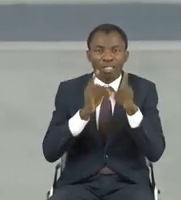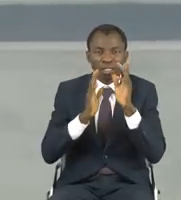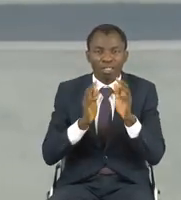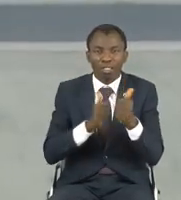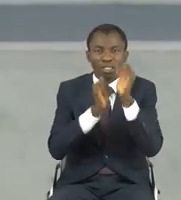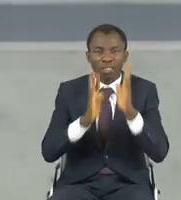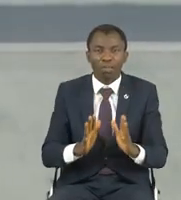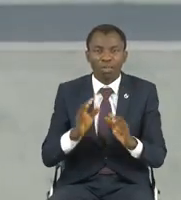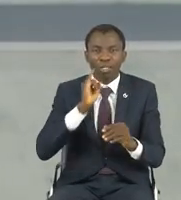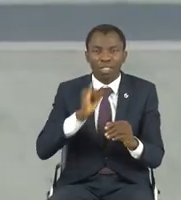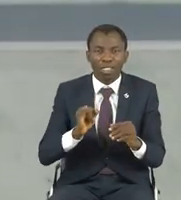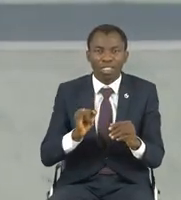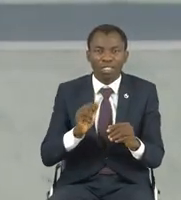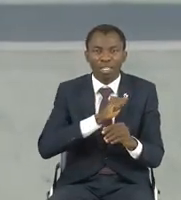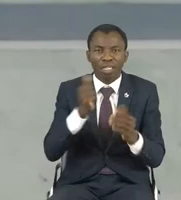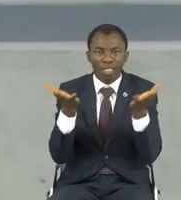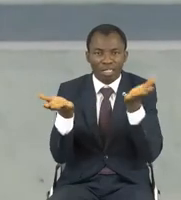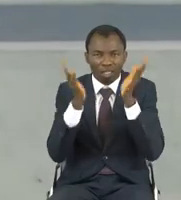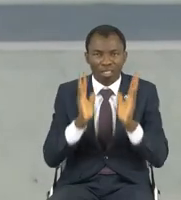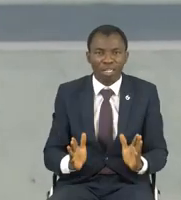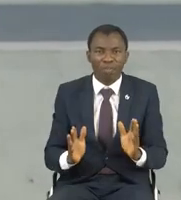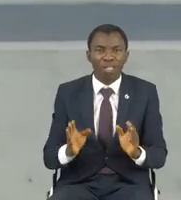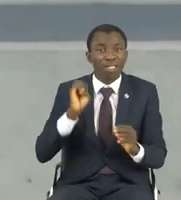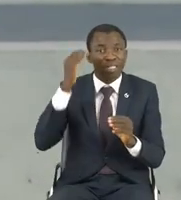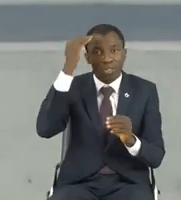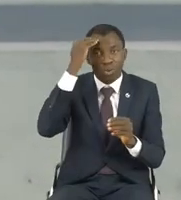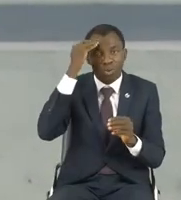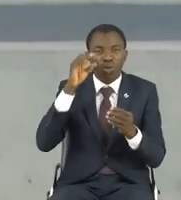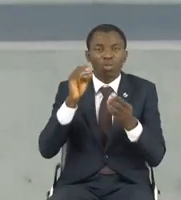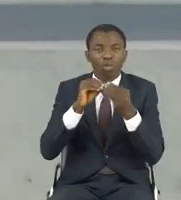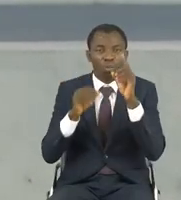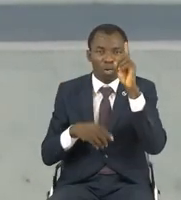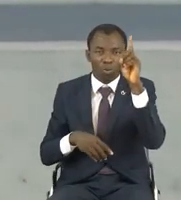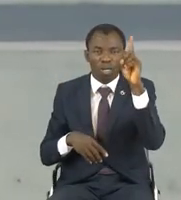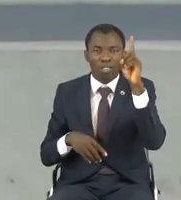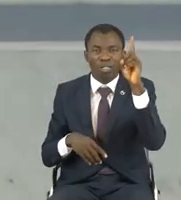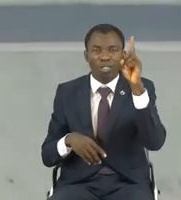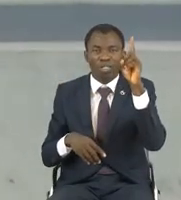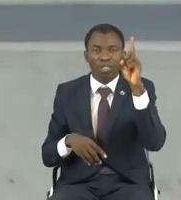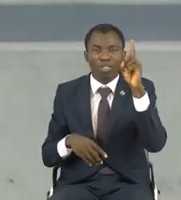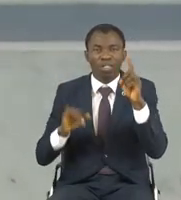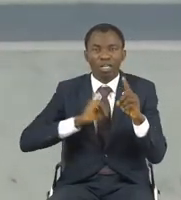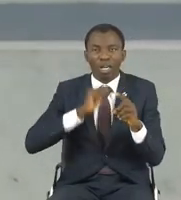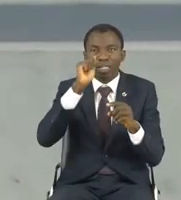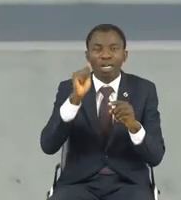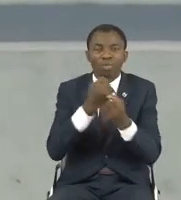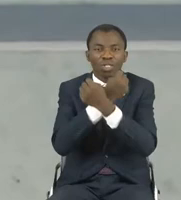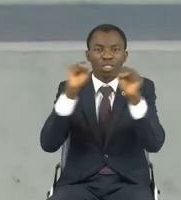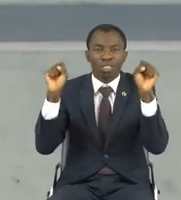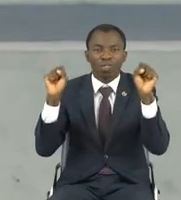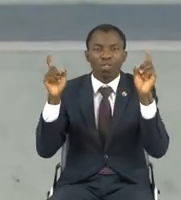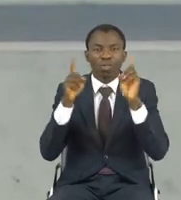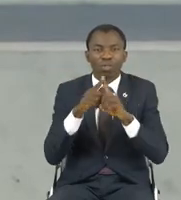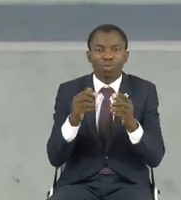is a servant. He knows, number one, I'm saved to